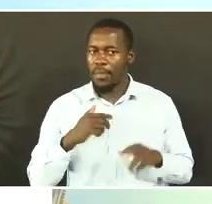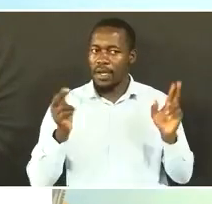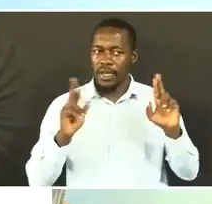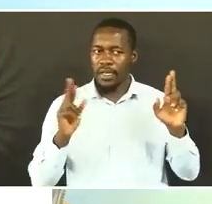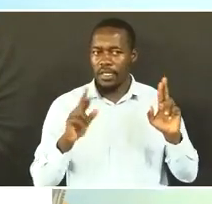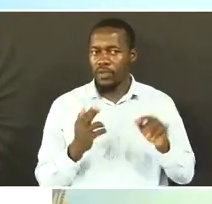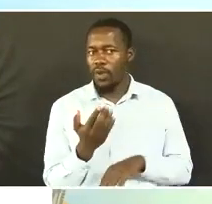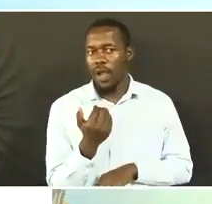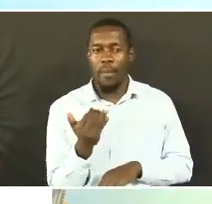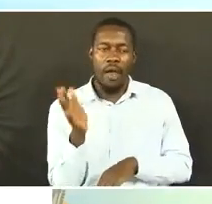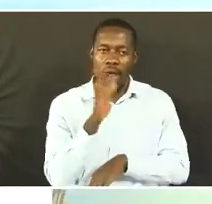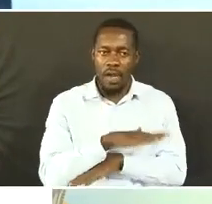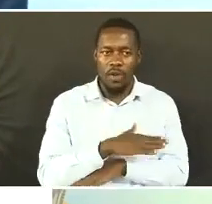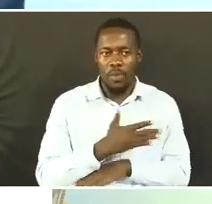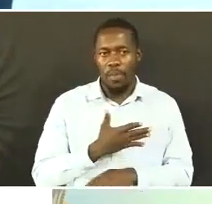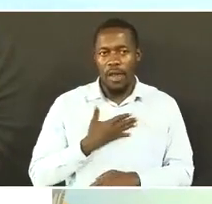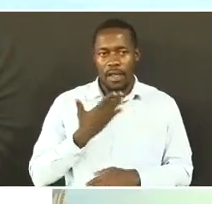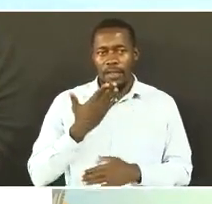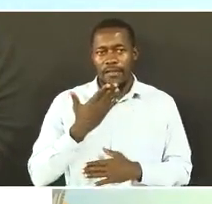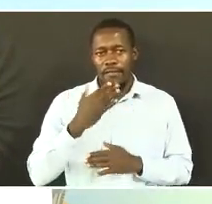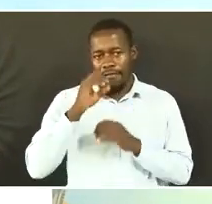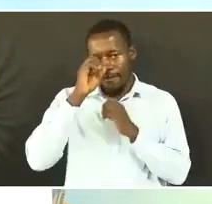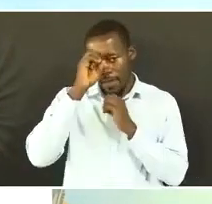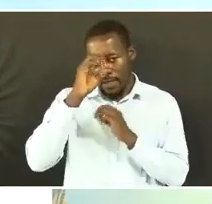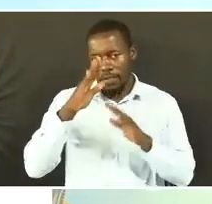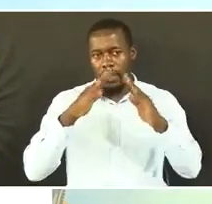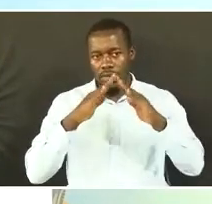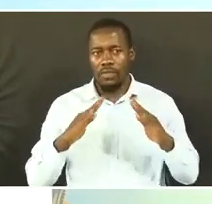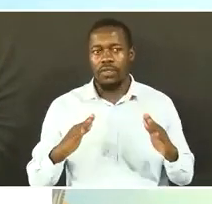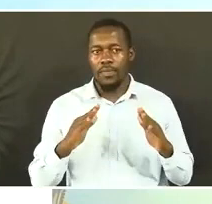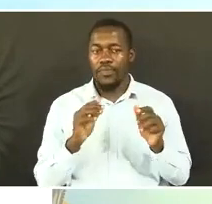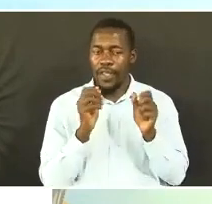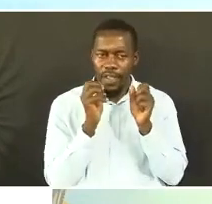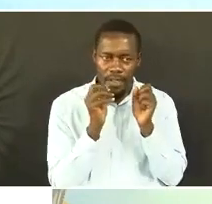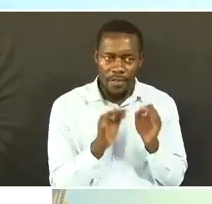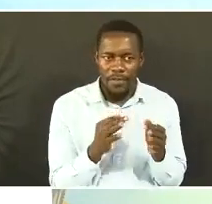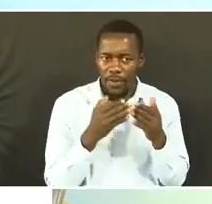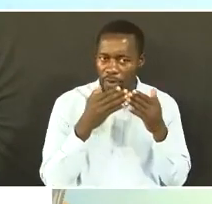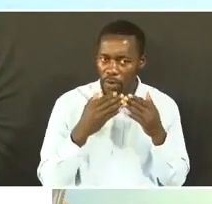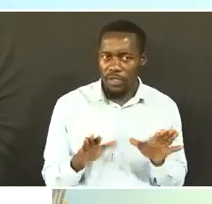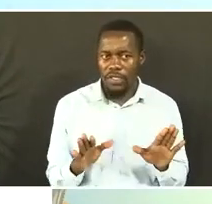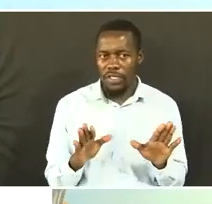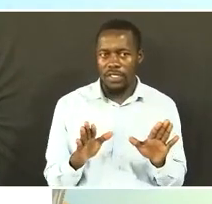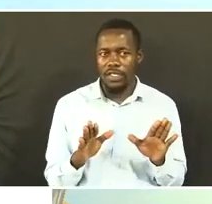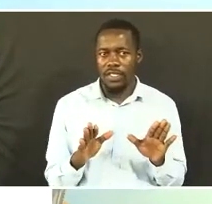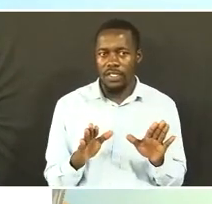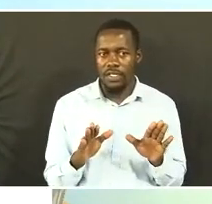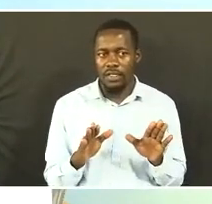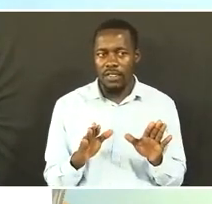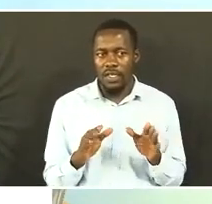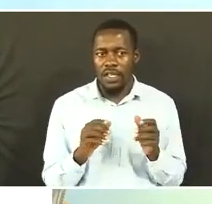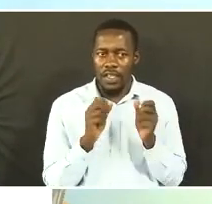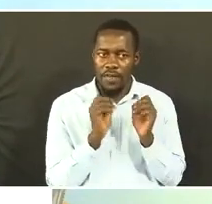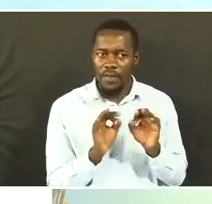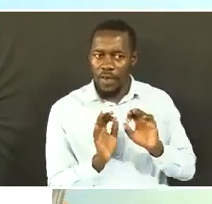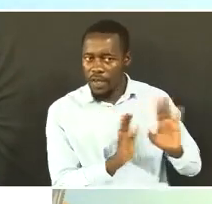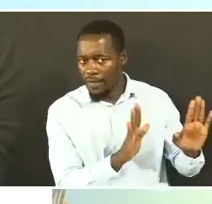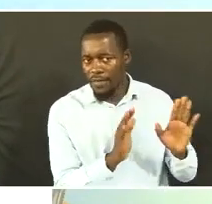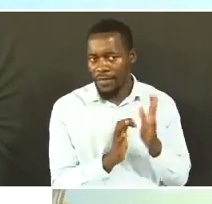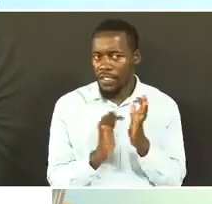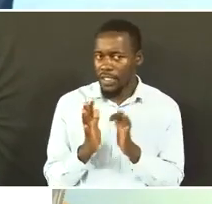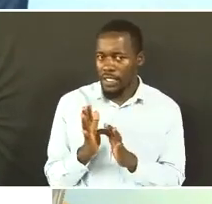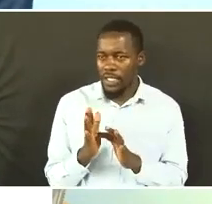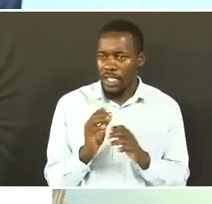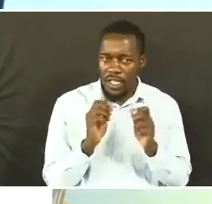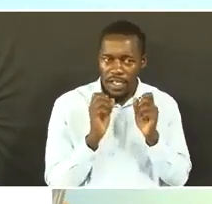house. That those of us who have since disappeared from God's service, either betrayed or who find that the